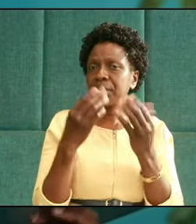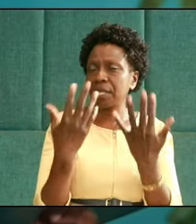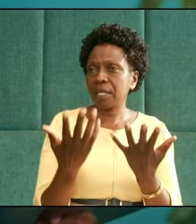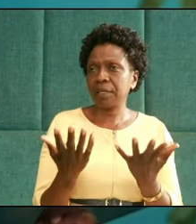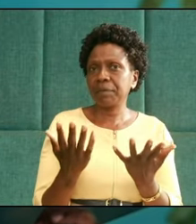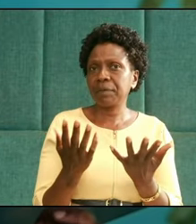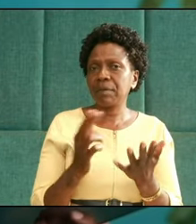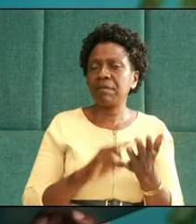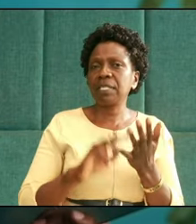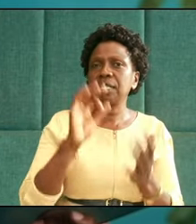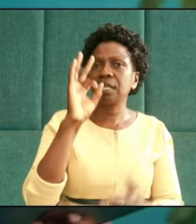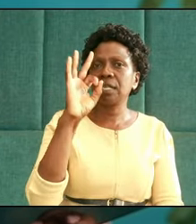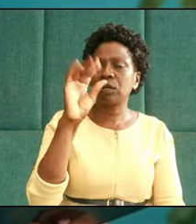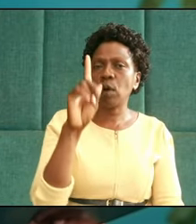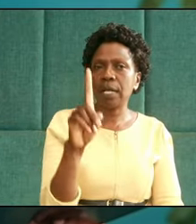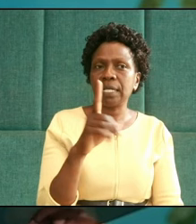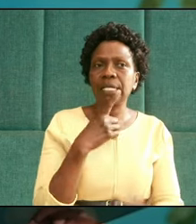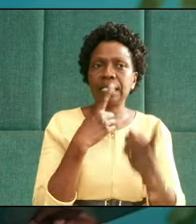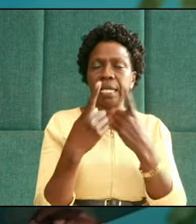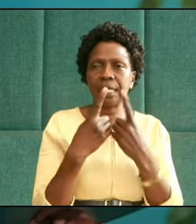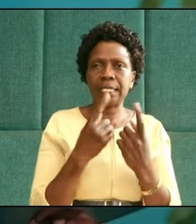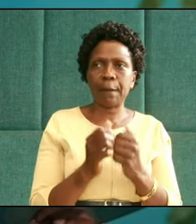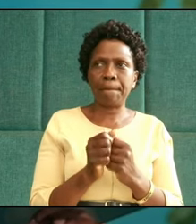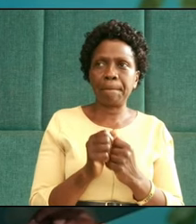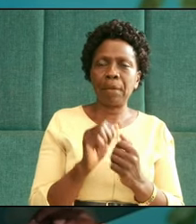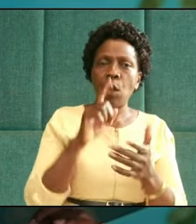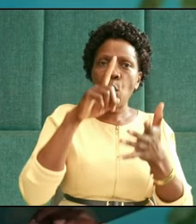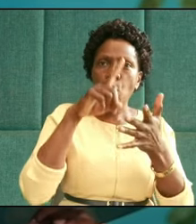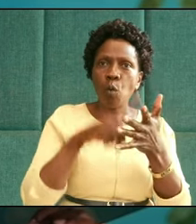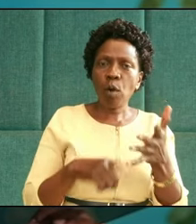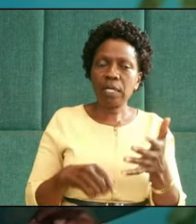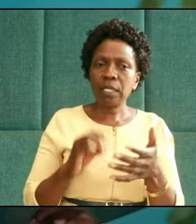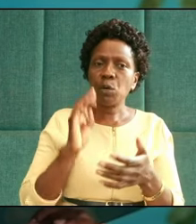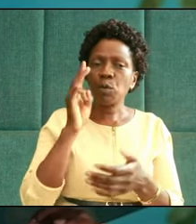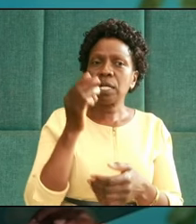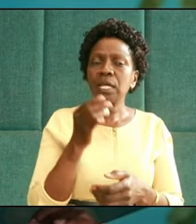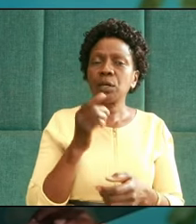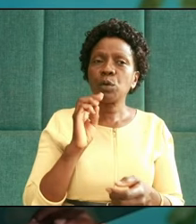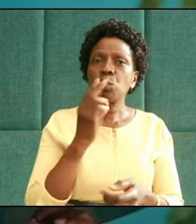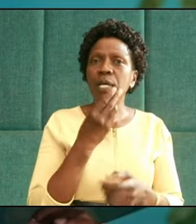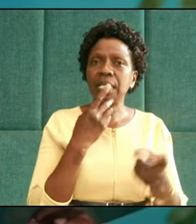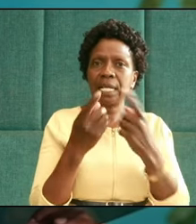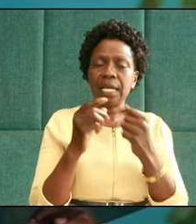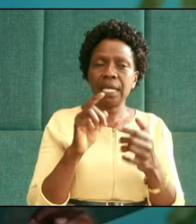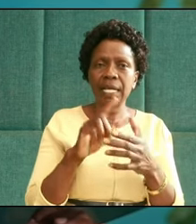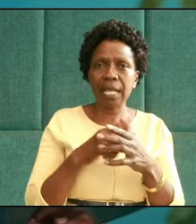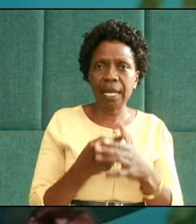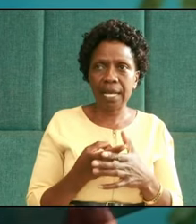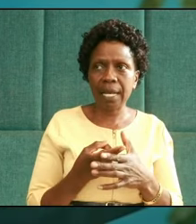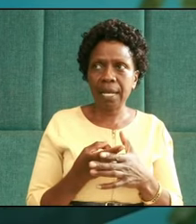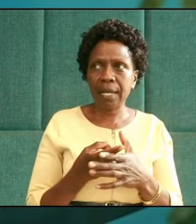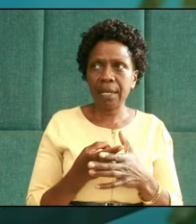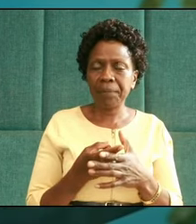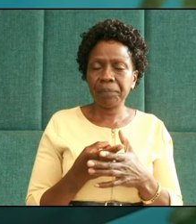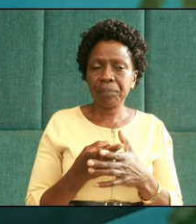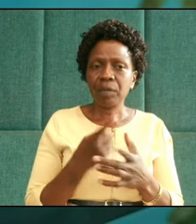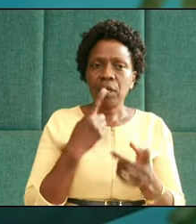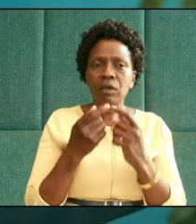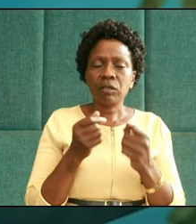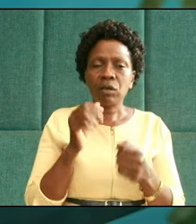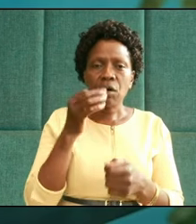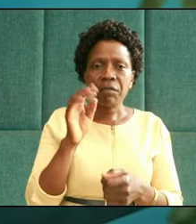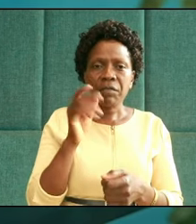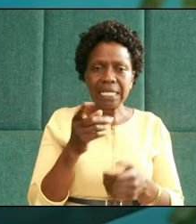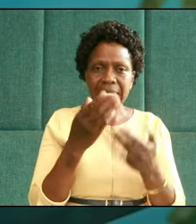verse 31. He says, what shall we say then to these things? When he talks of these